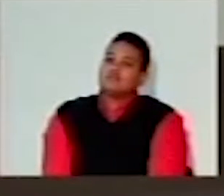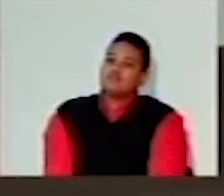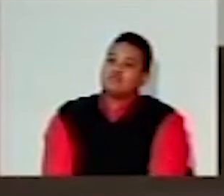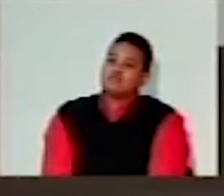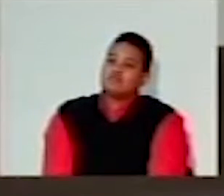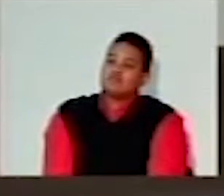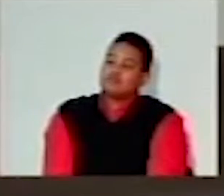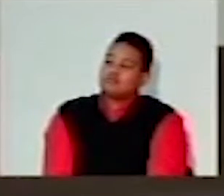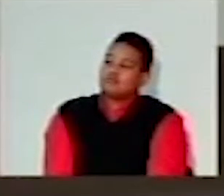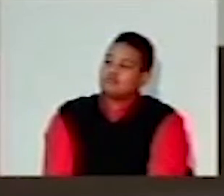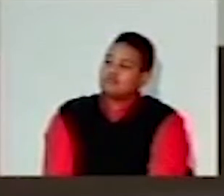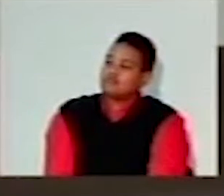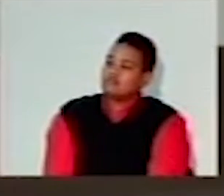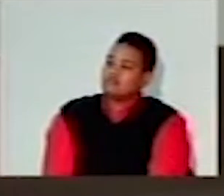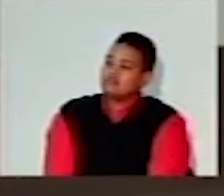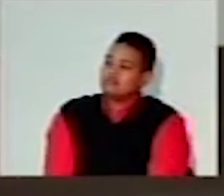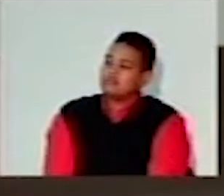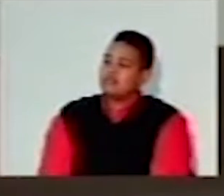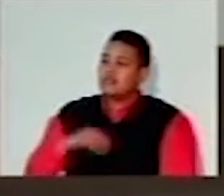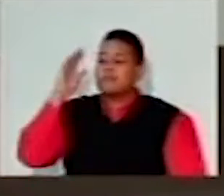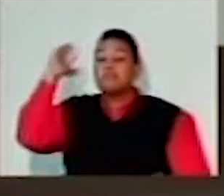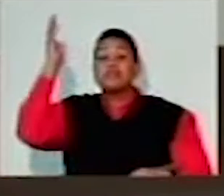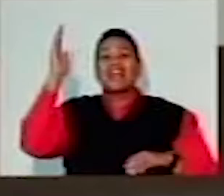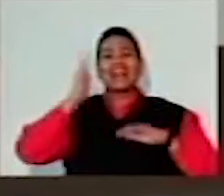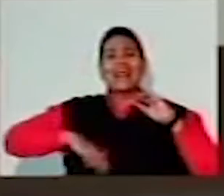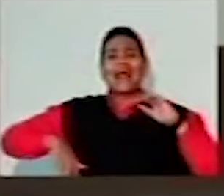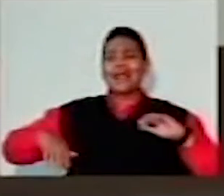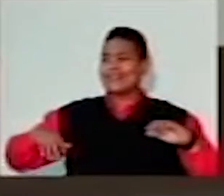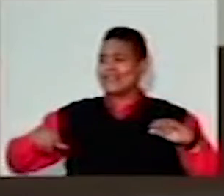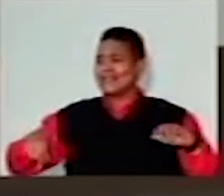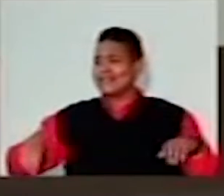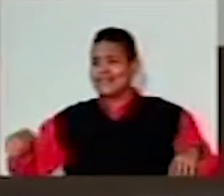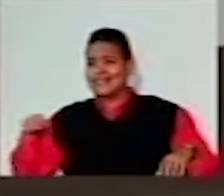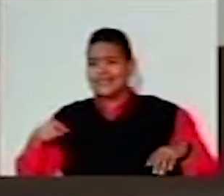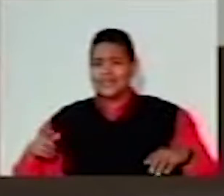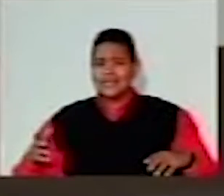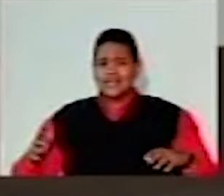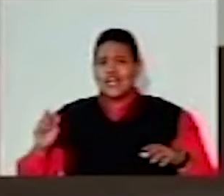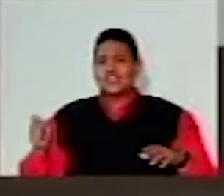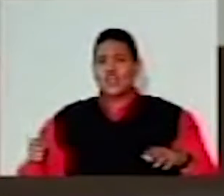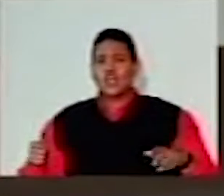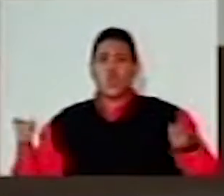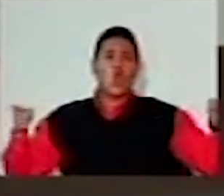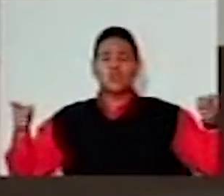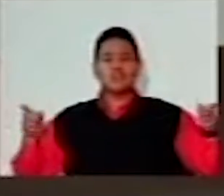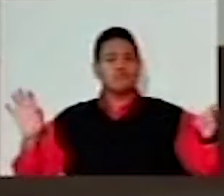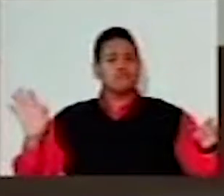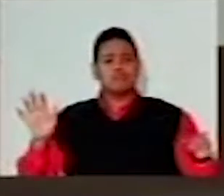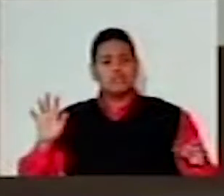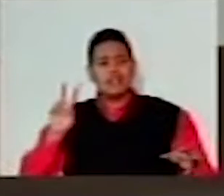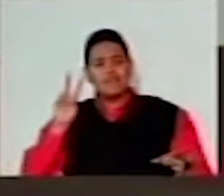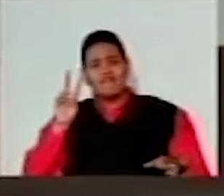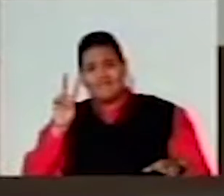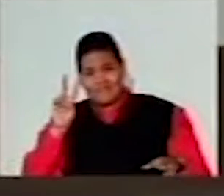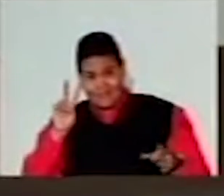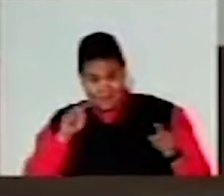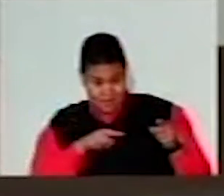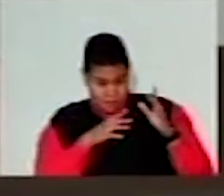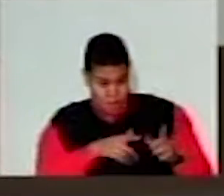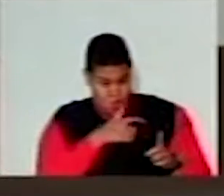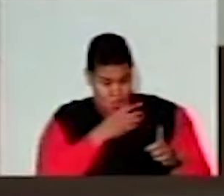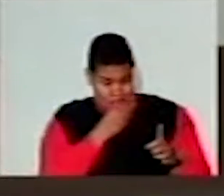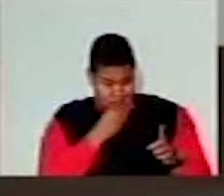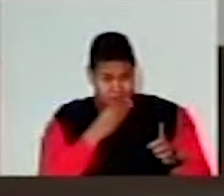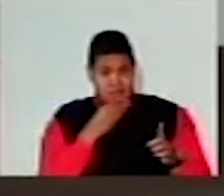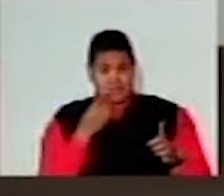So, Mr. Speaker, rather than the state just taking total control, if the victim and the offender and the